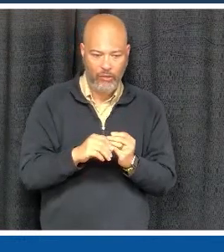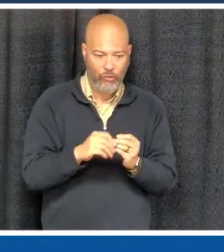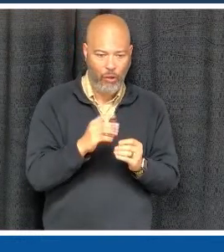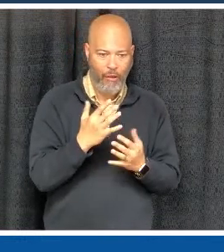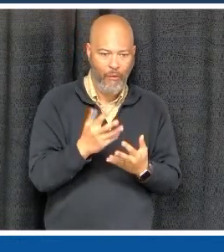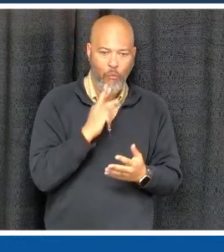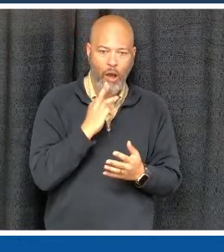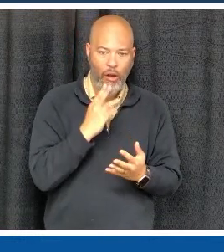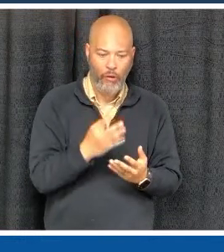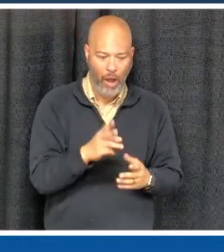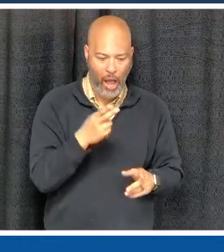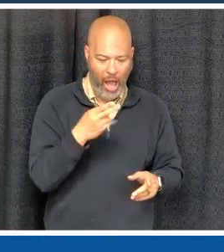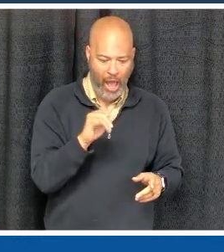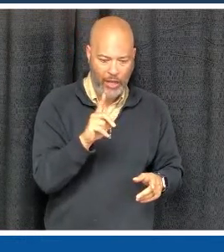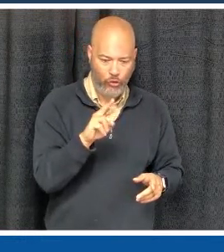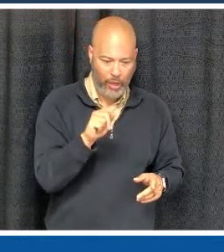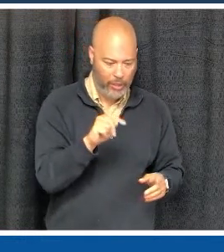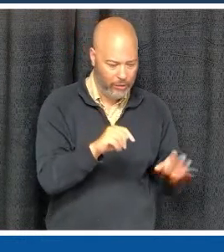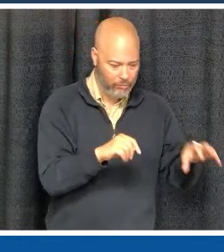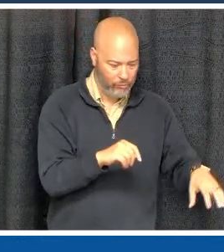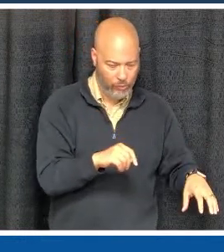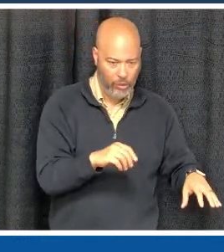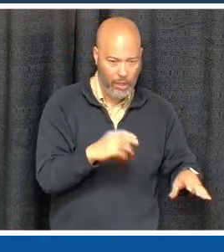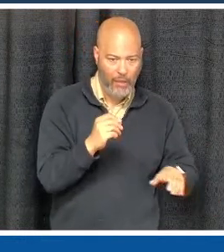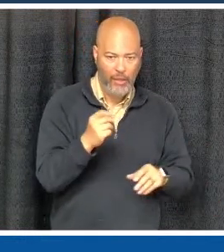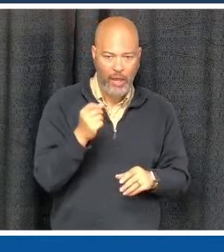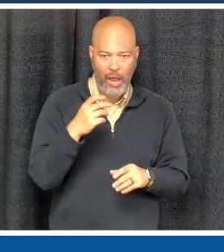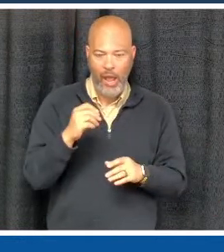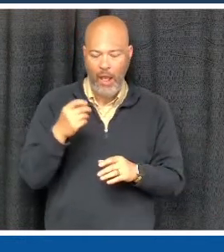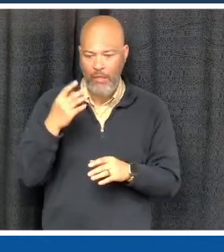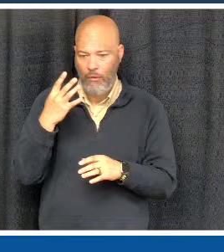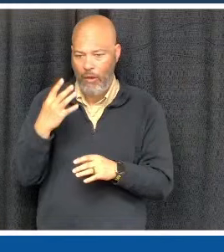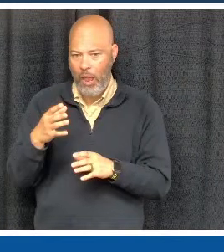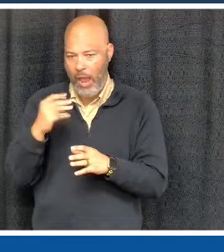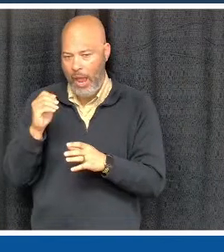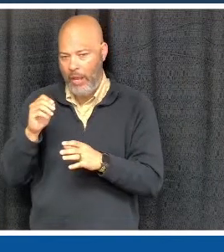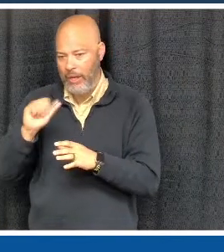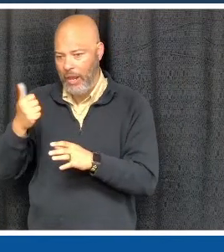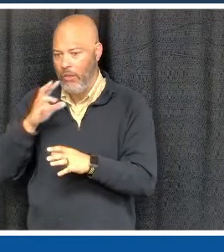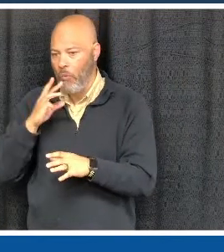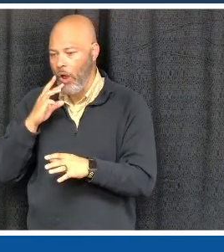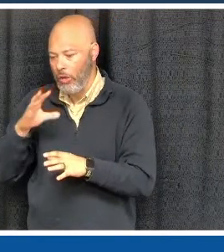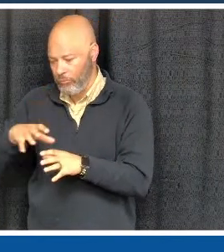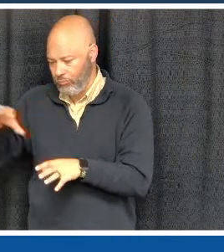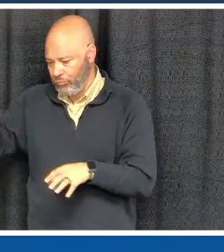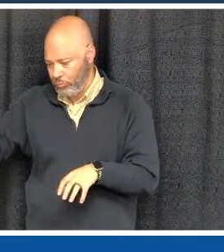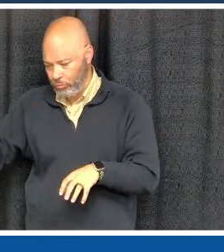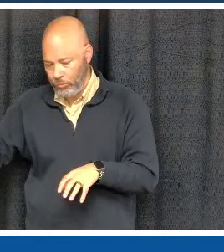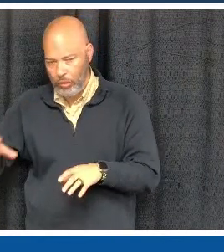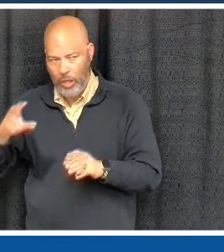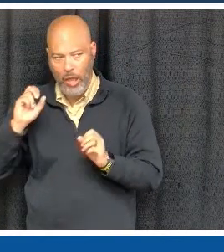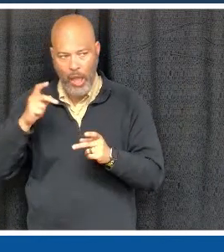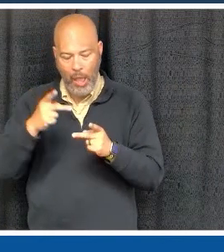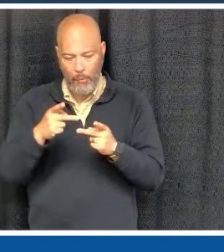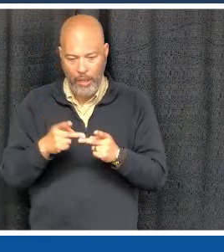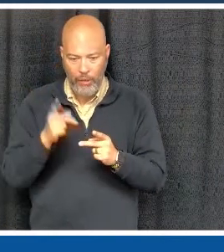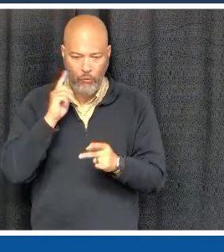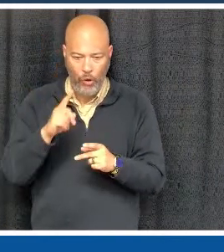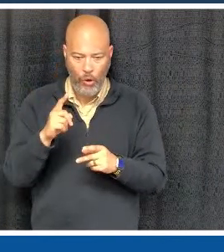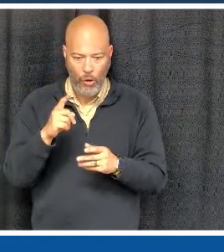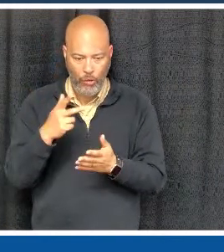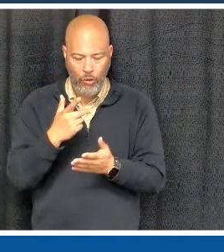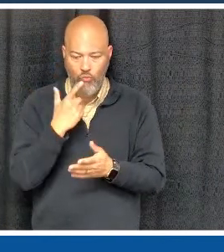of the 4-story building and the southwest side of the 5-story building, and a proximal fire department connection. Red